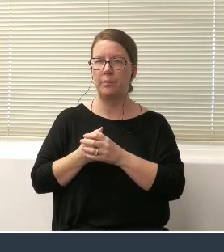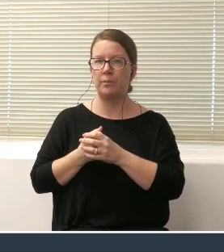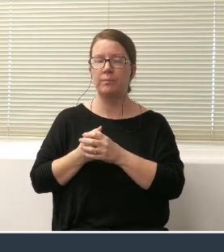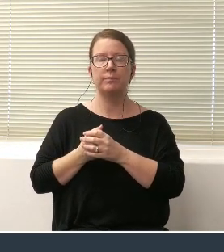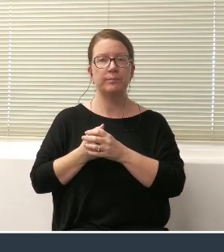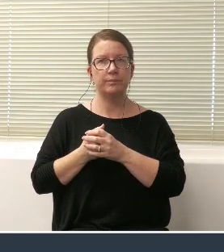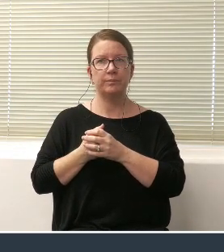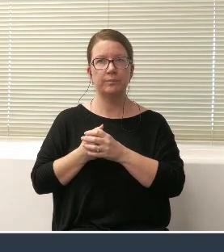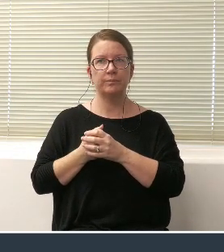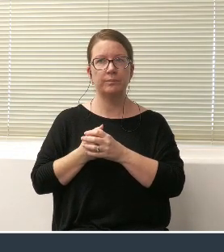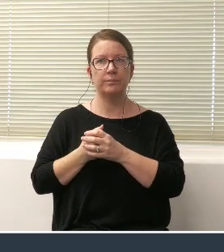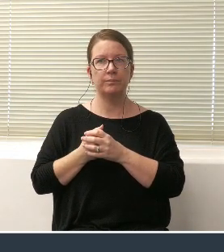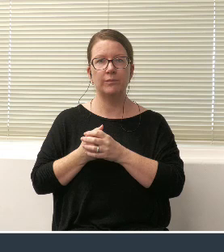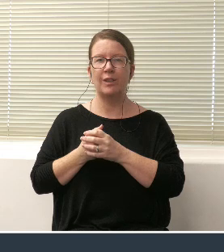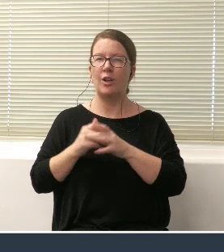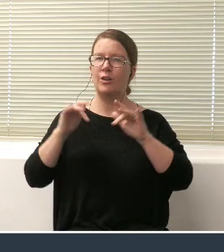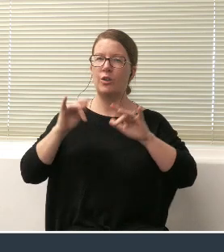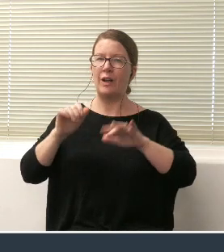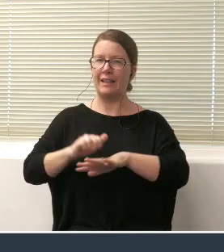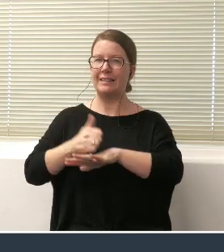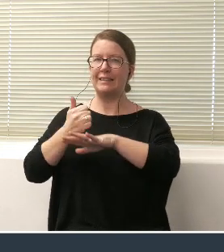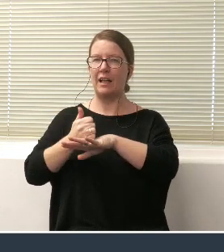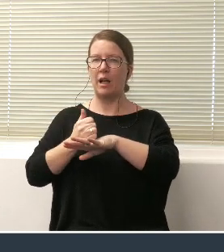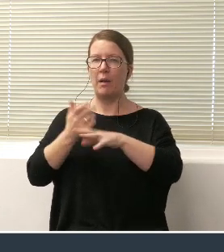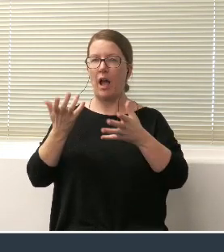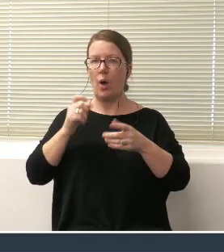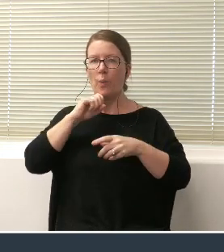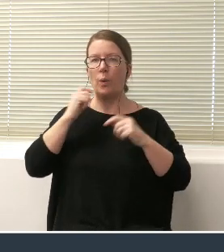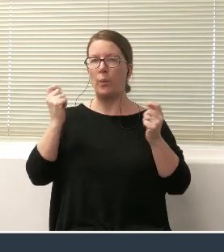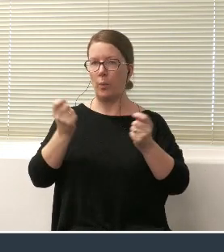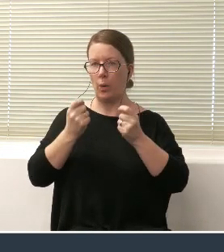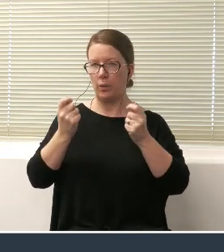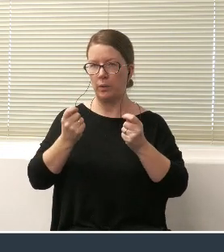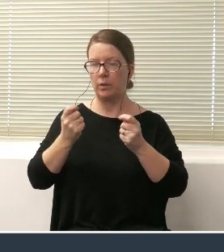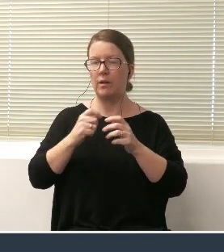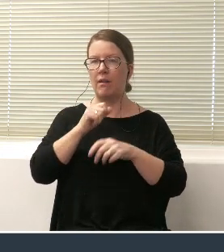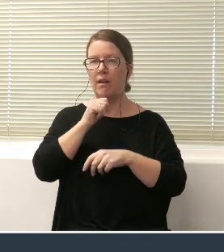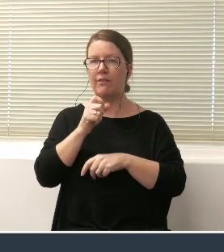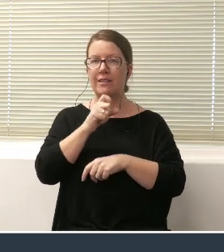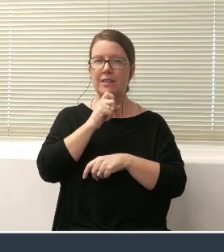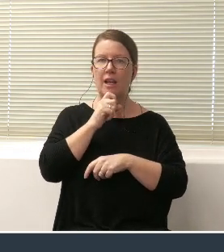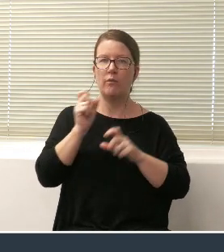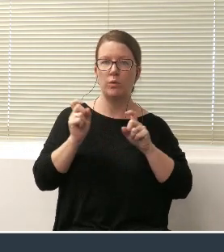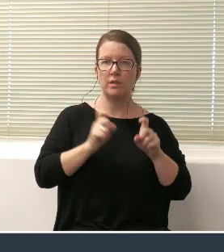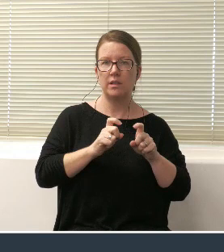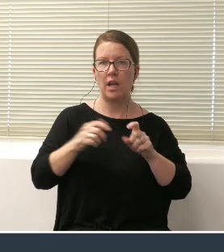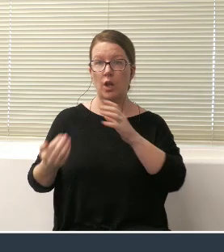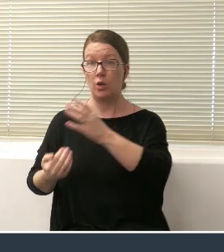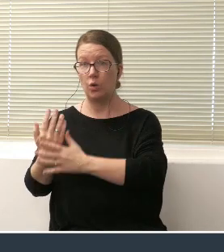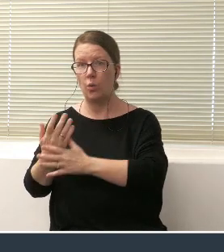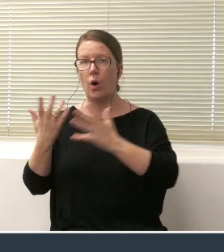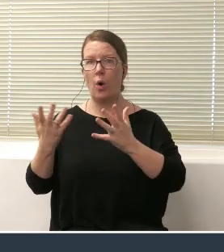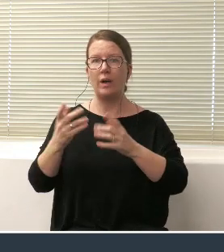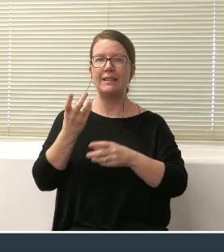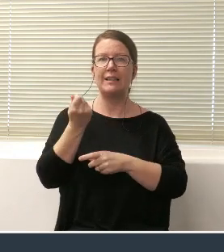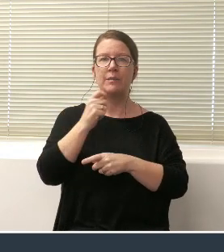Through you, Madam Mayor, that hasn't been established yet. But just to sort of talk a little bit about the roles within council, some of the